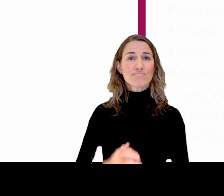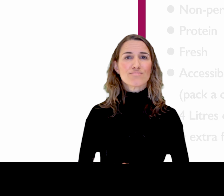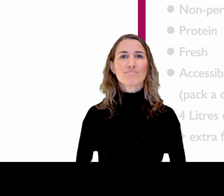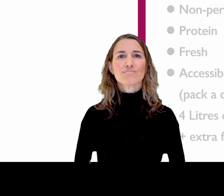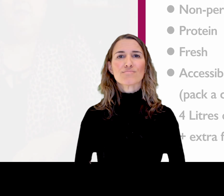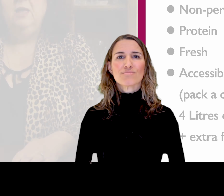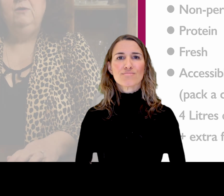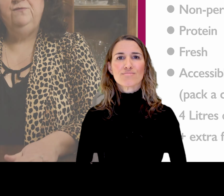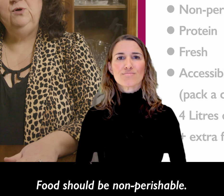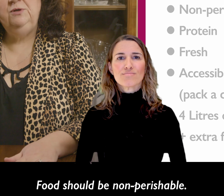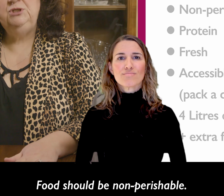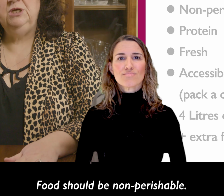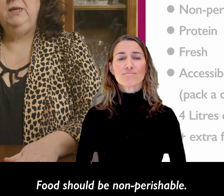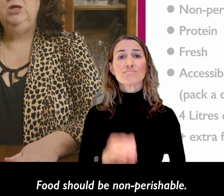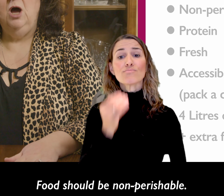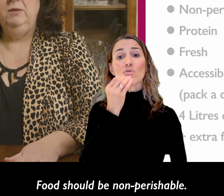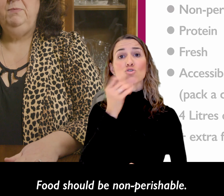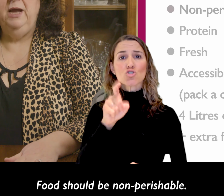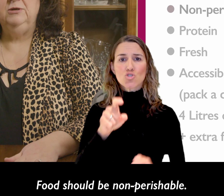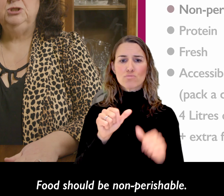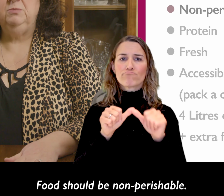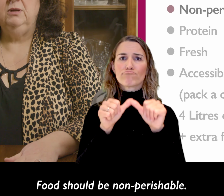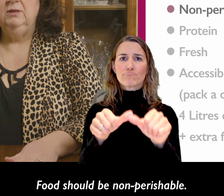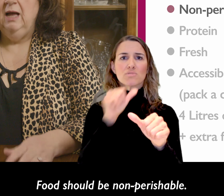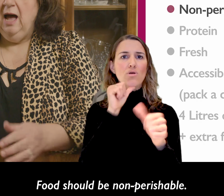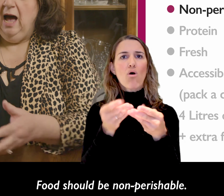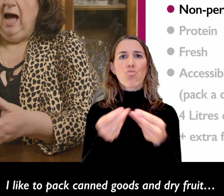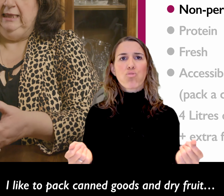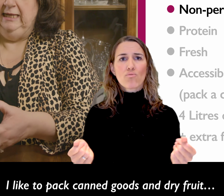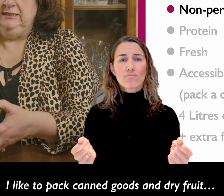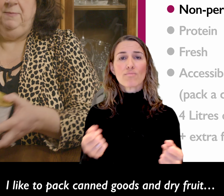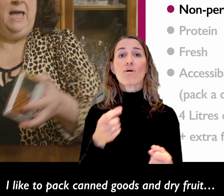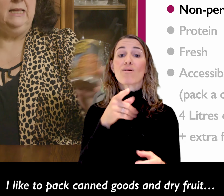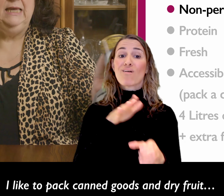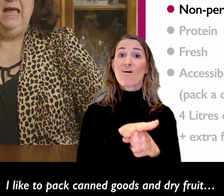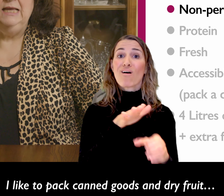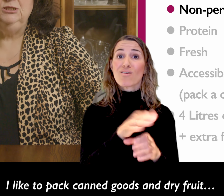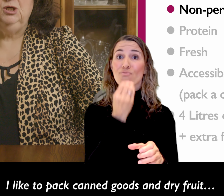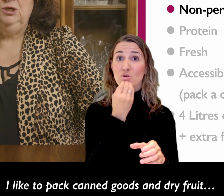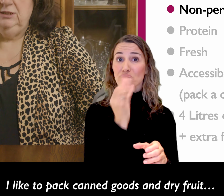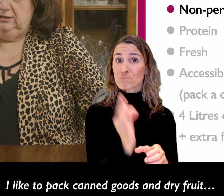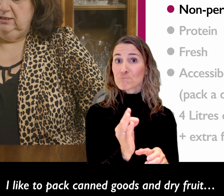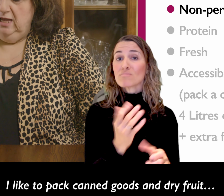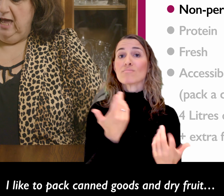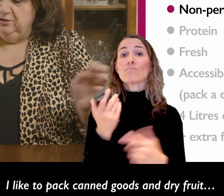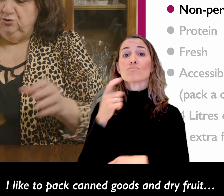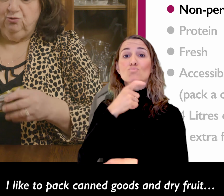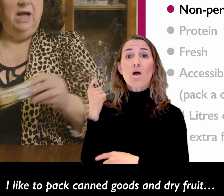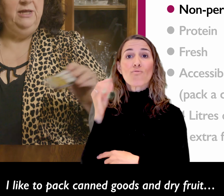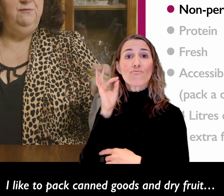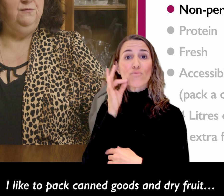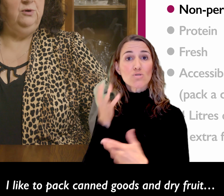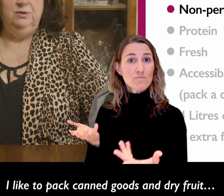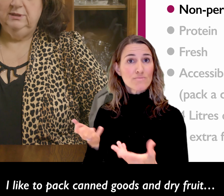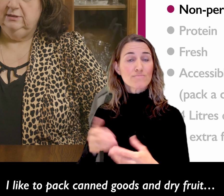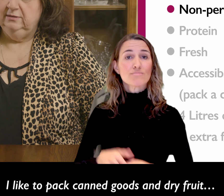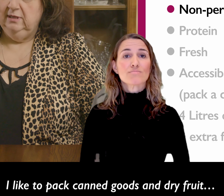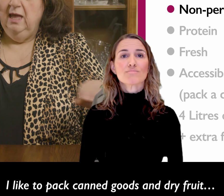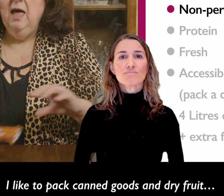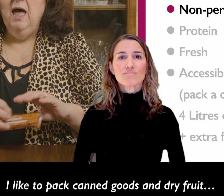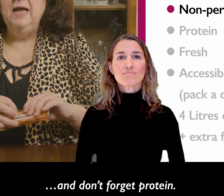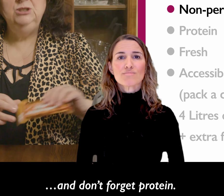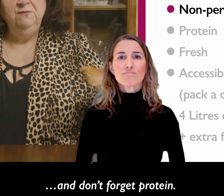mind. Food should be non-perishable. I like to pack canned goods and dried